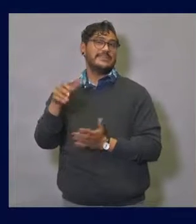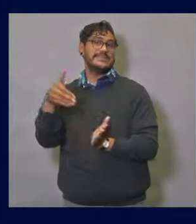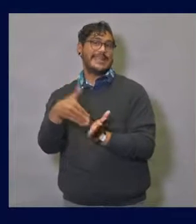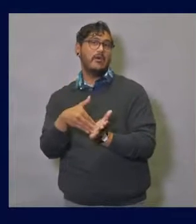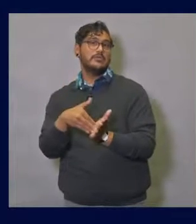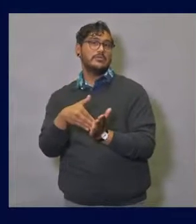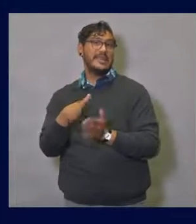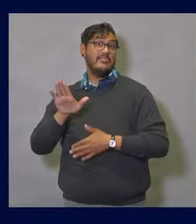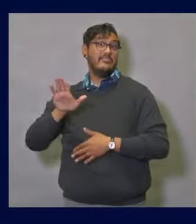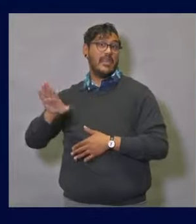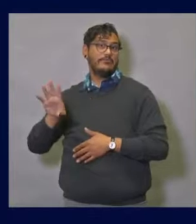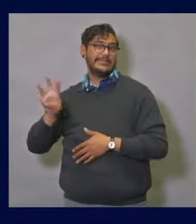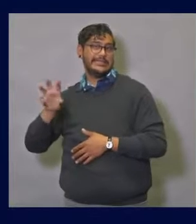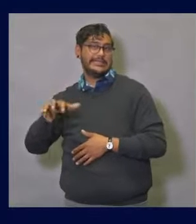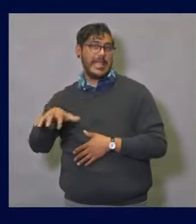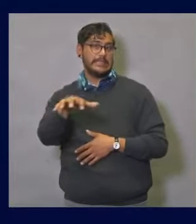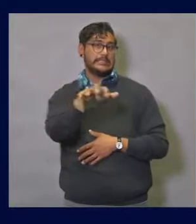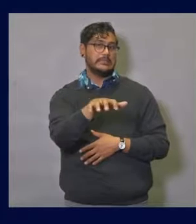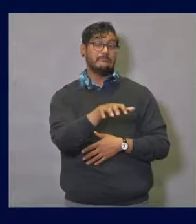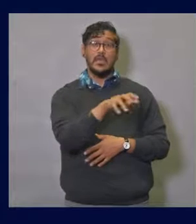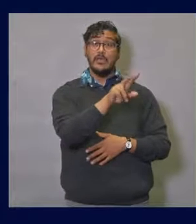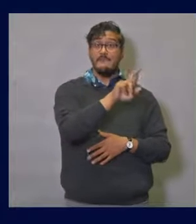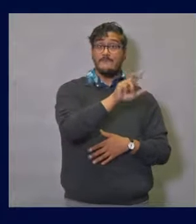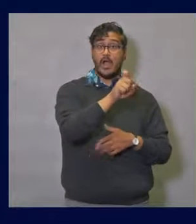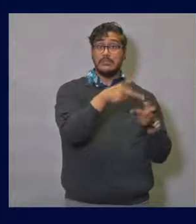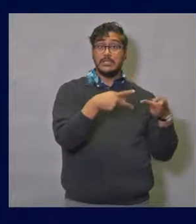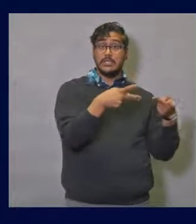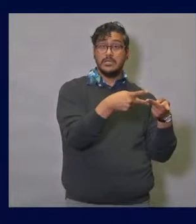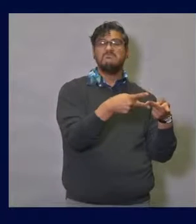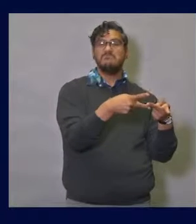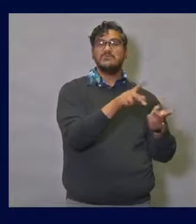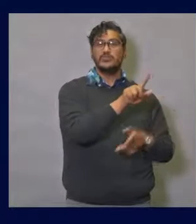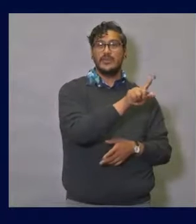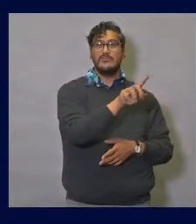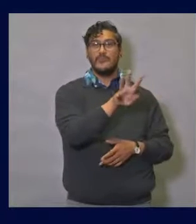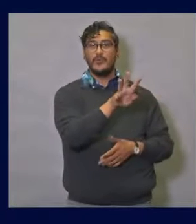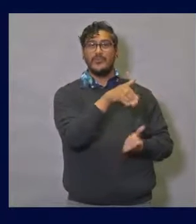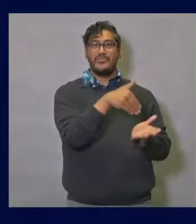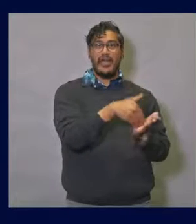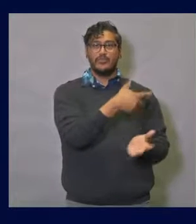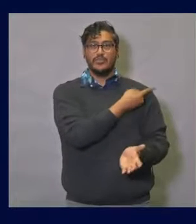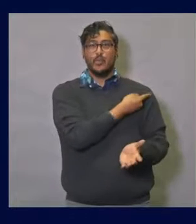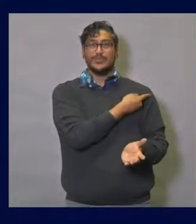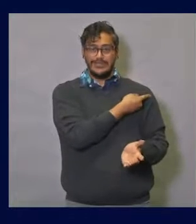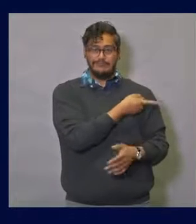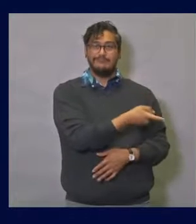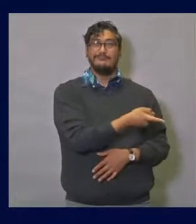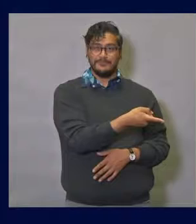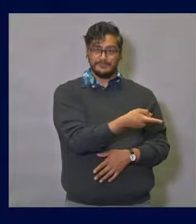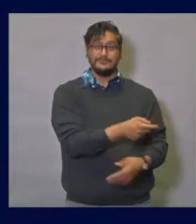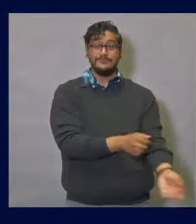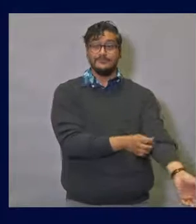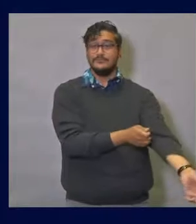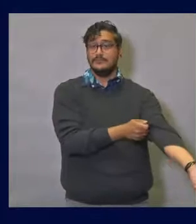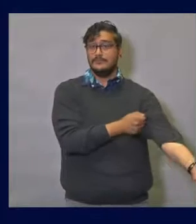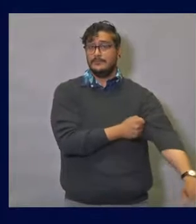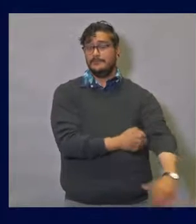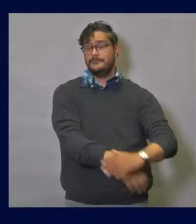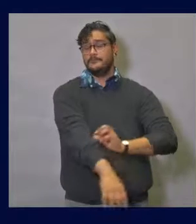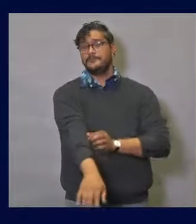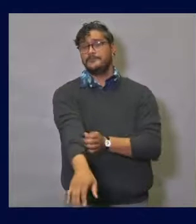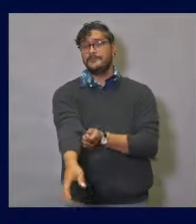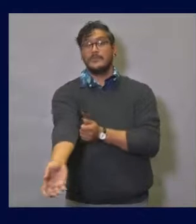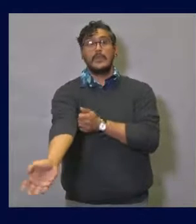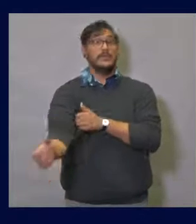6 sites, and pharmacies are administering over 24,000 doses. We're continuing to increase